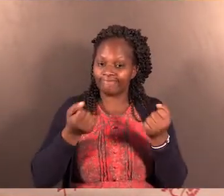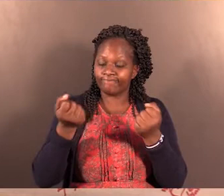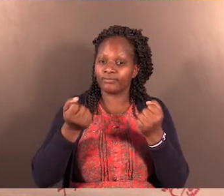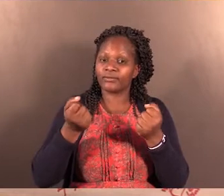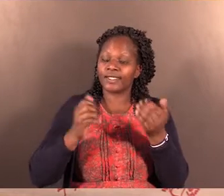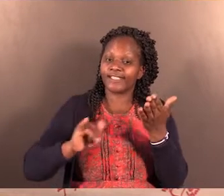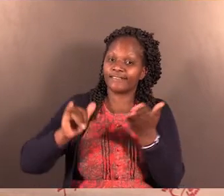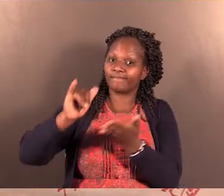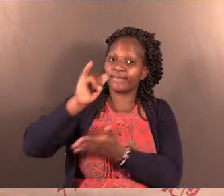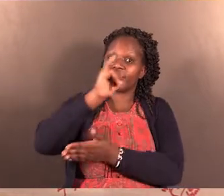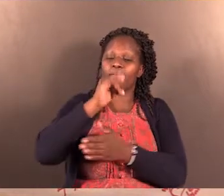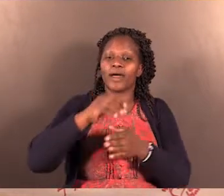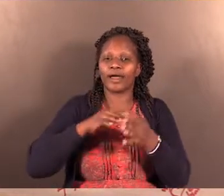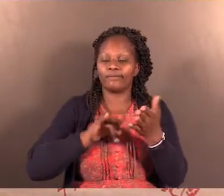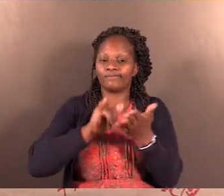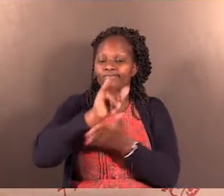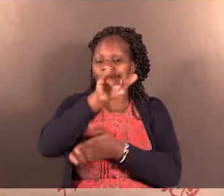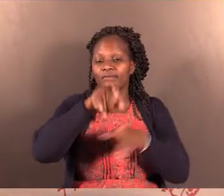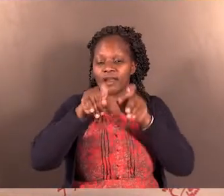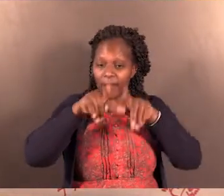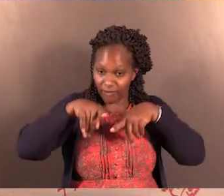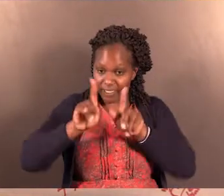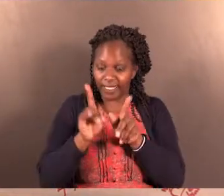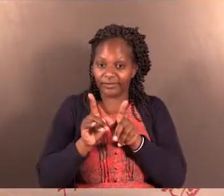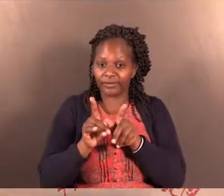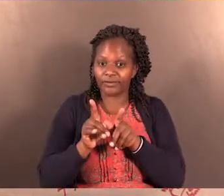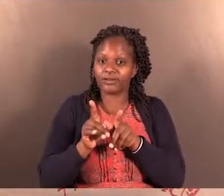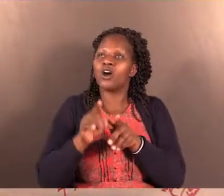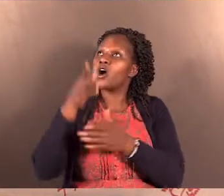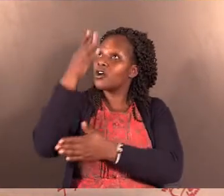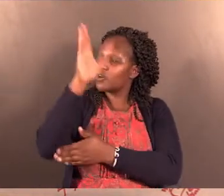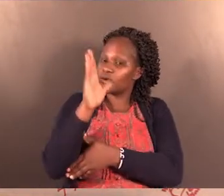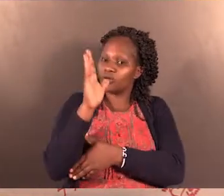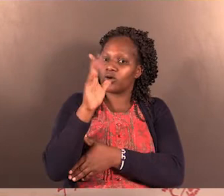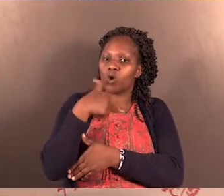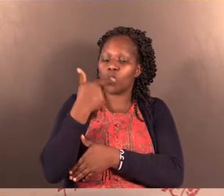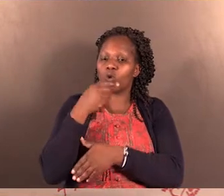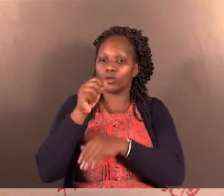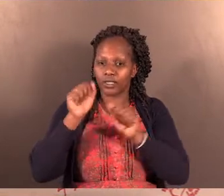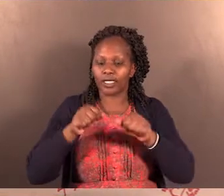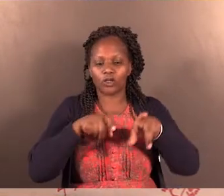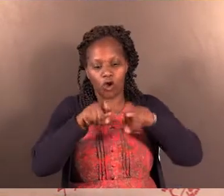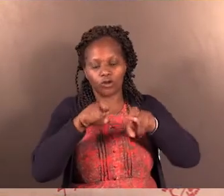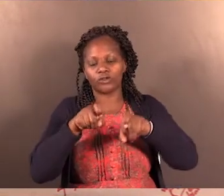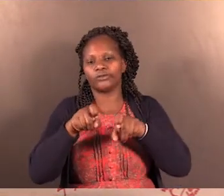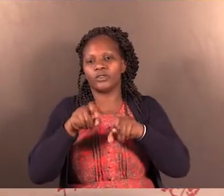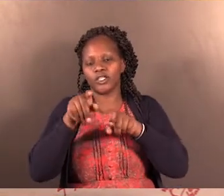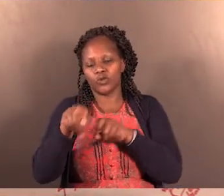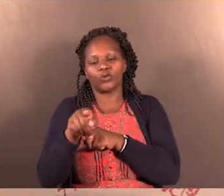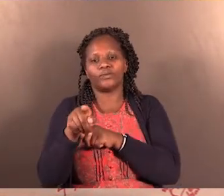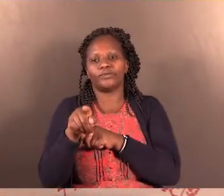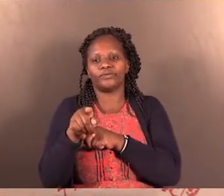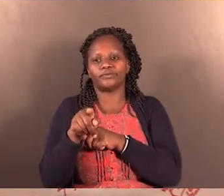a plane has to be controlled by a pilot, but for yourself, it's God who can be able to control